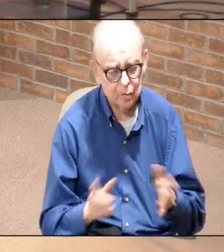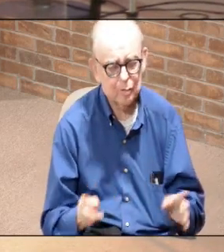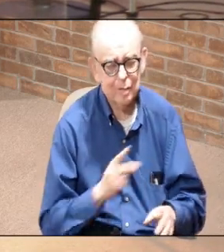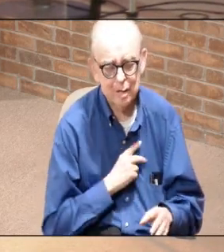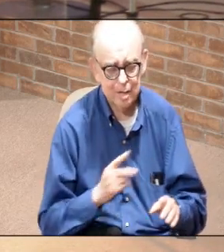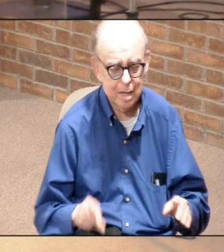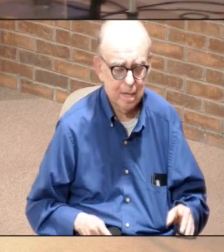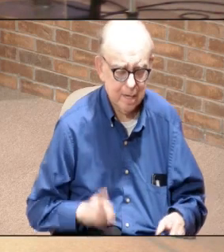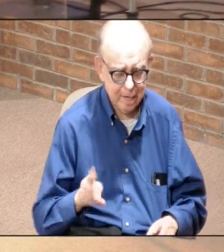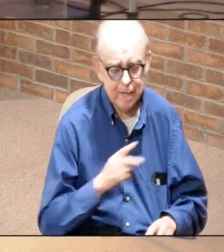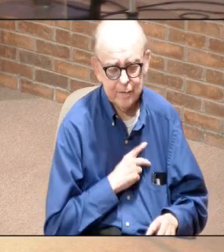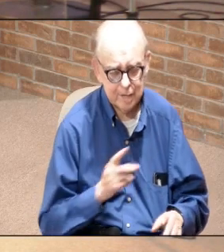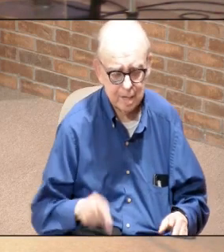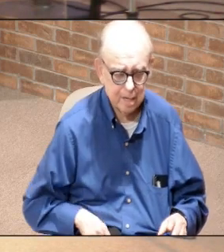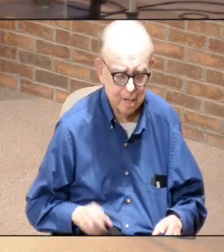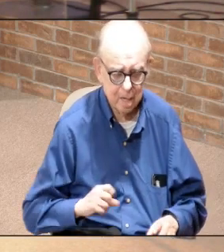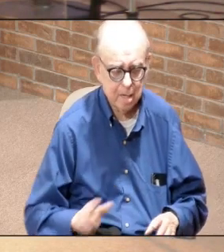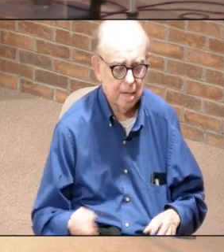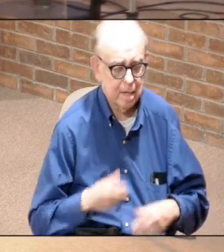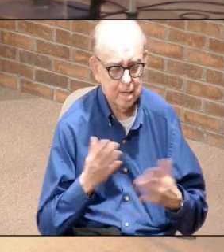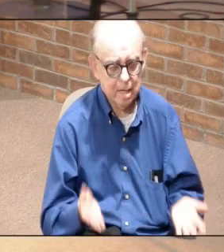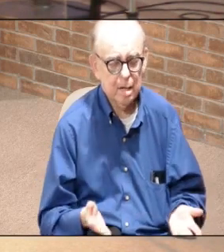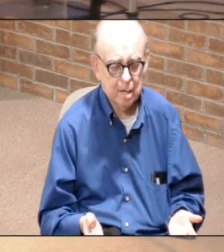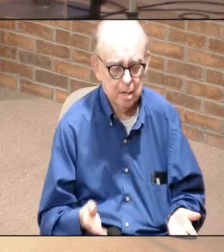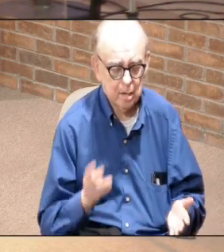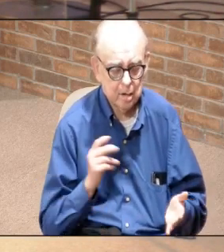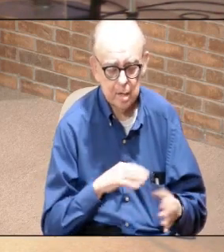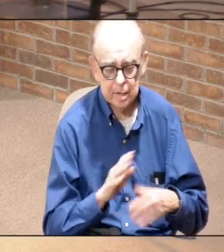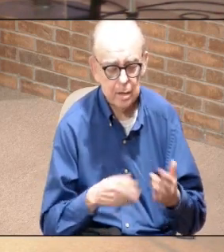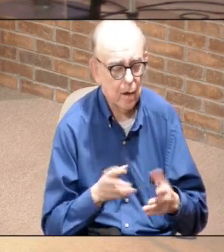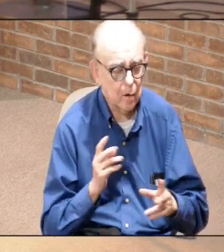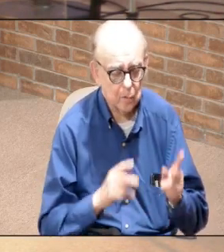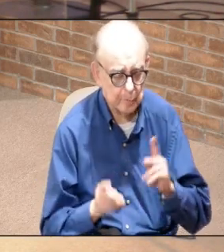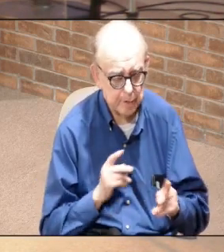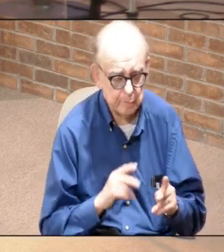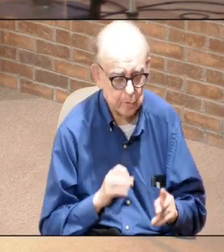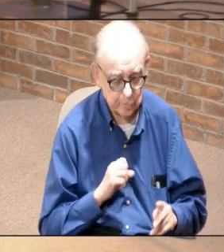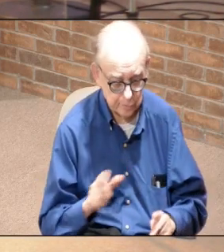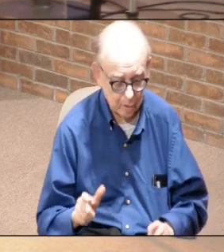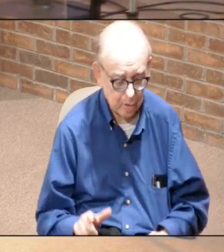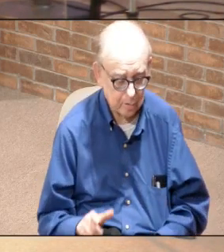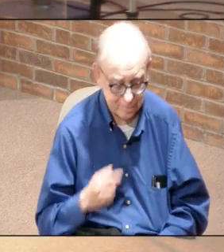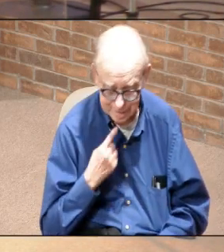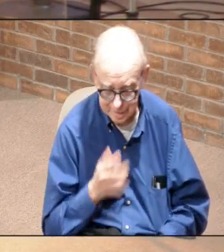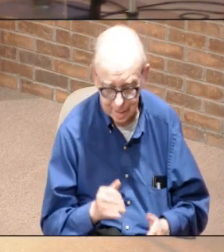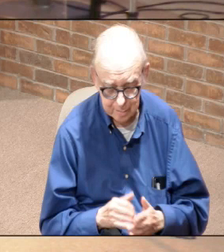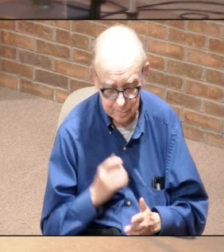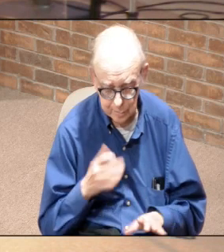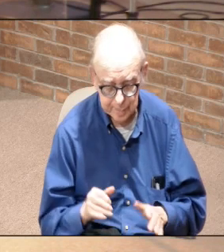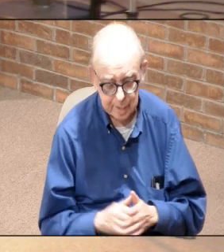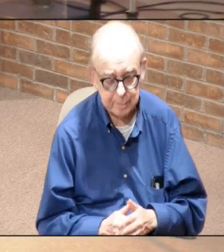king. He's a king. He's out there. He's killing them all.